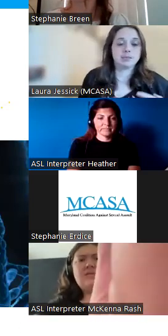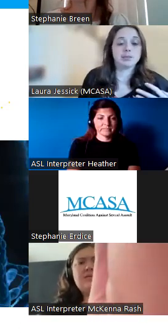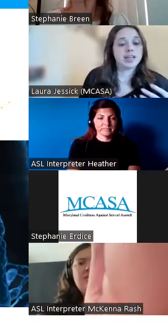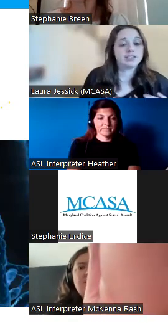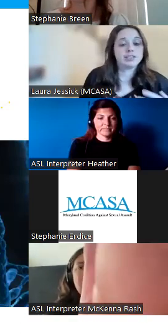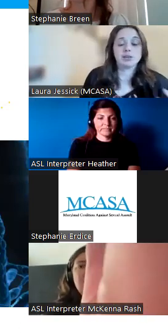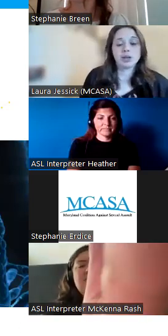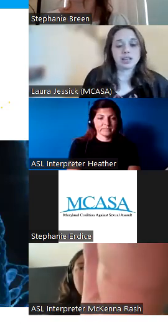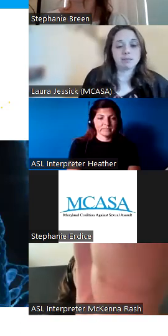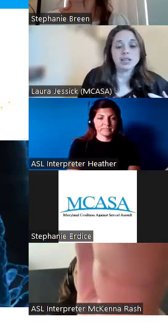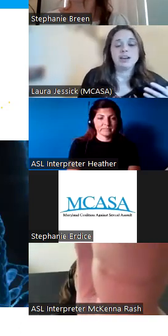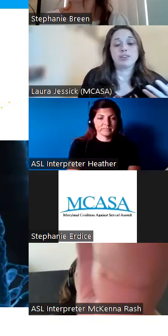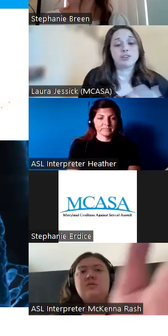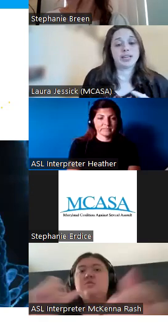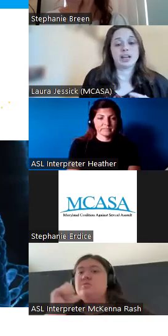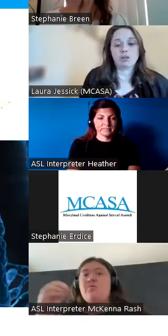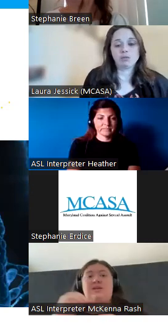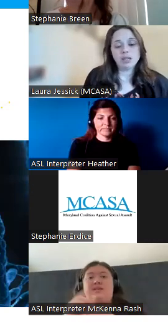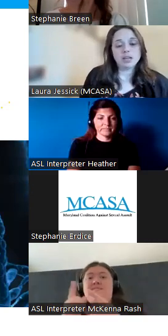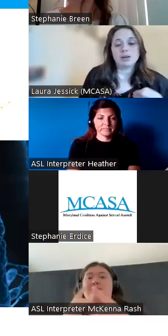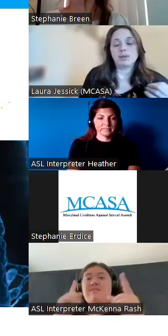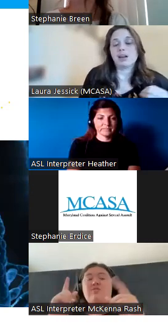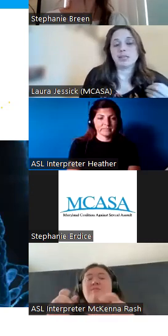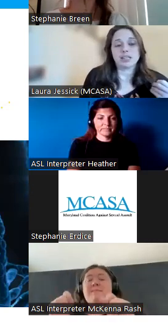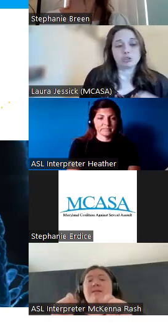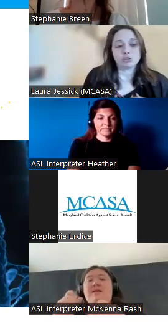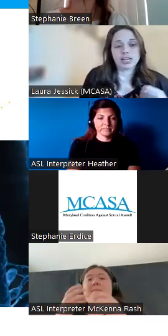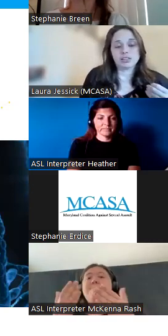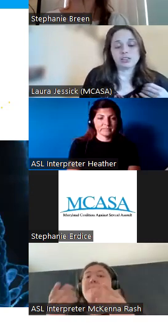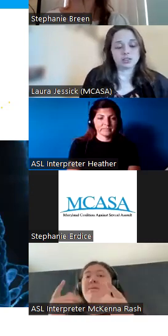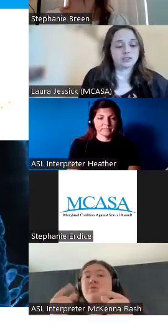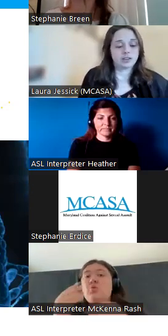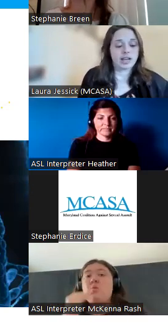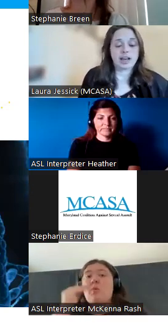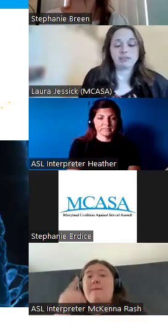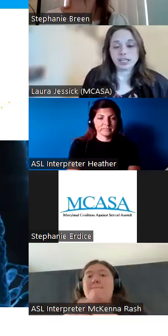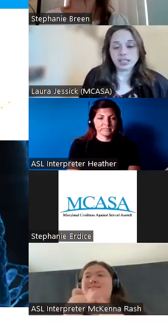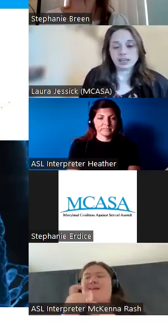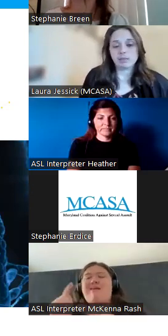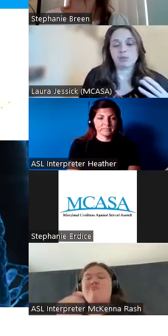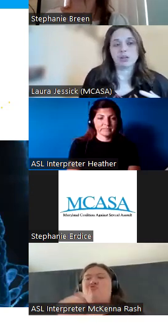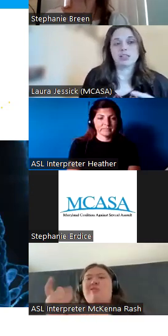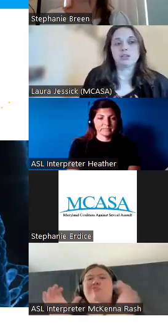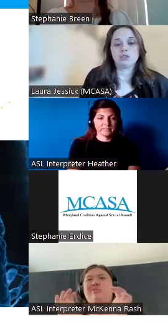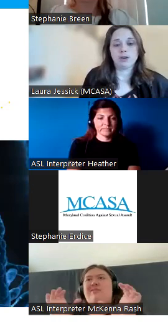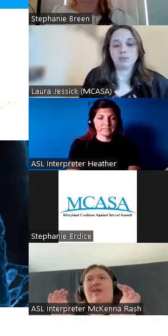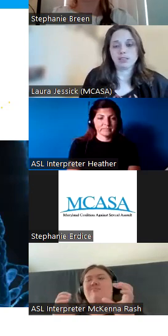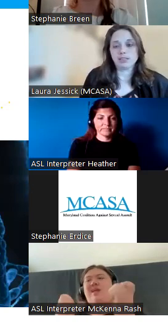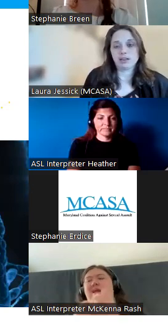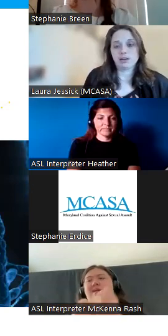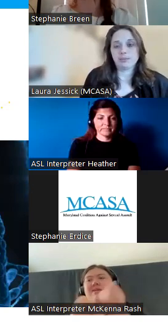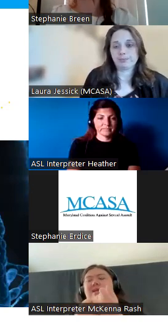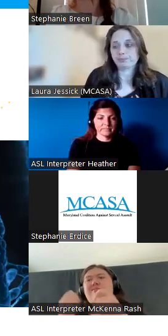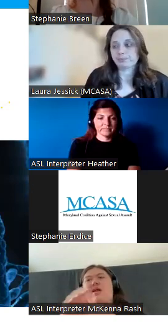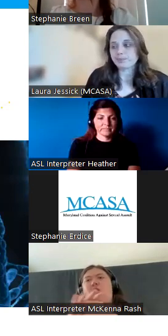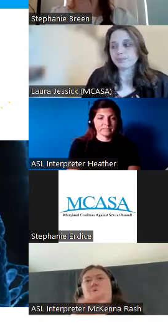capacity. Somebody may have somebody with them if they're doing it at home, but it may not be that trained, certified advocate that works at a local rape crisis